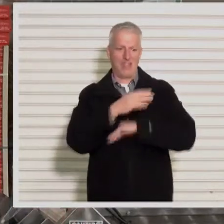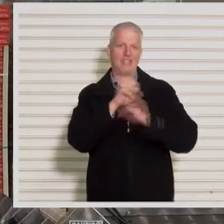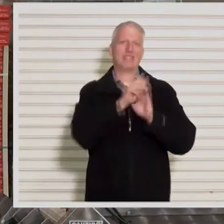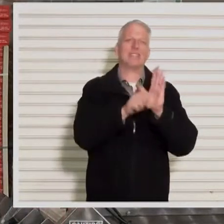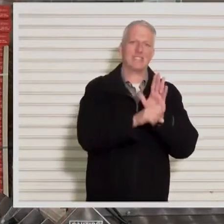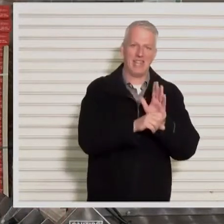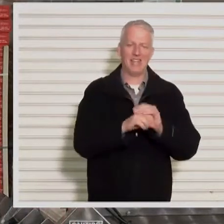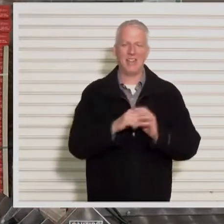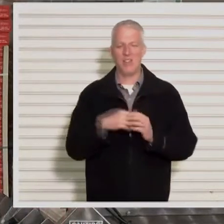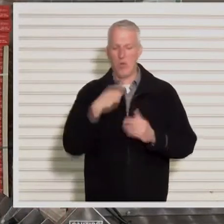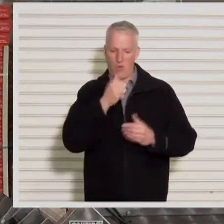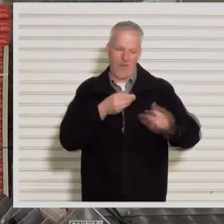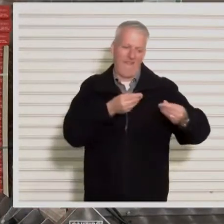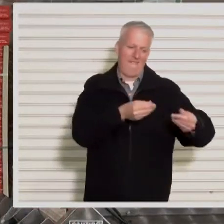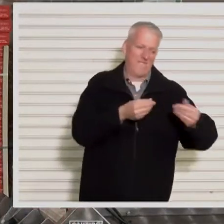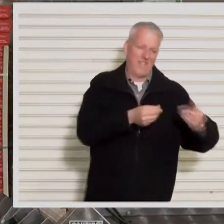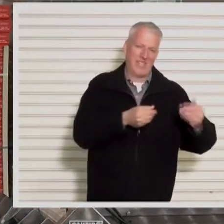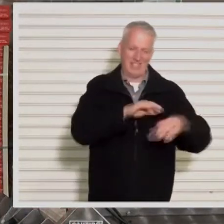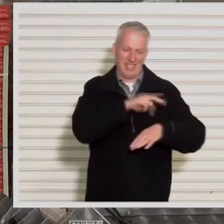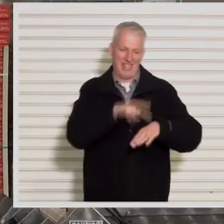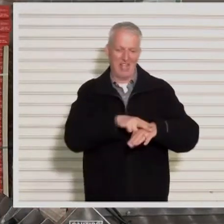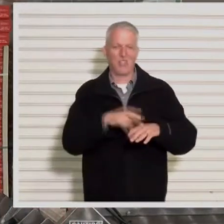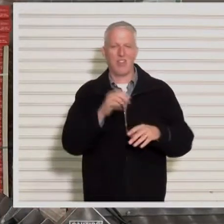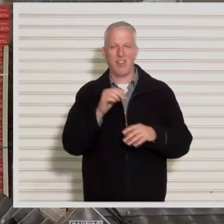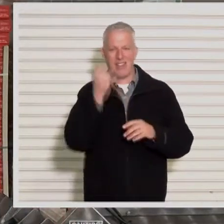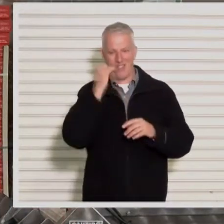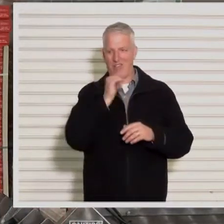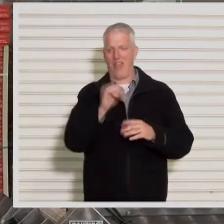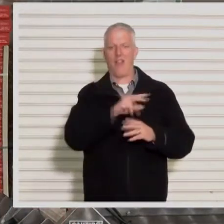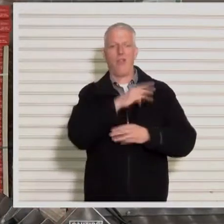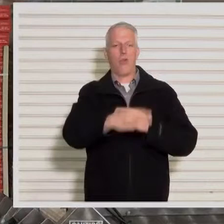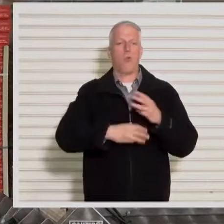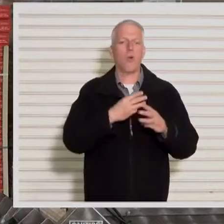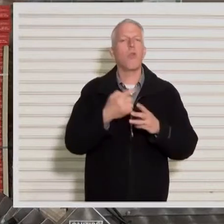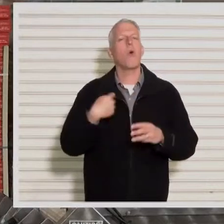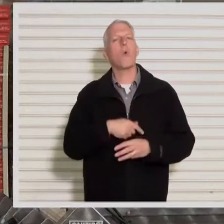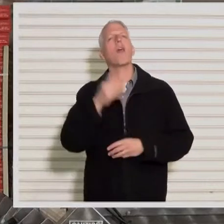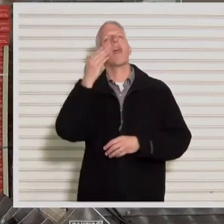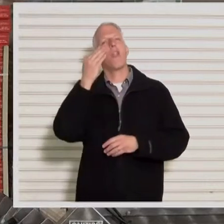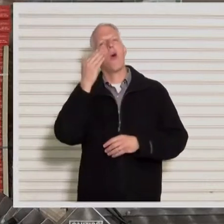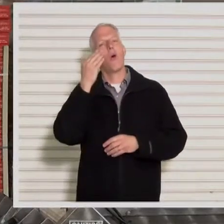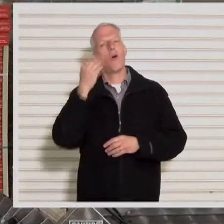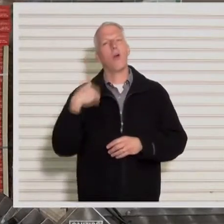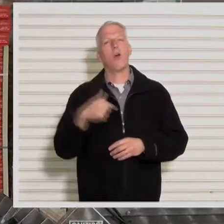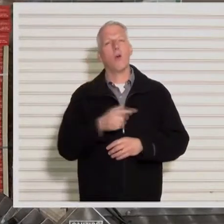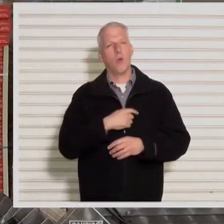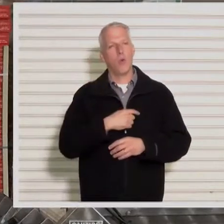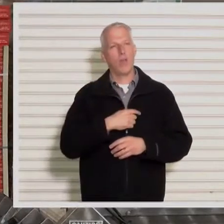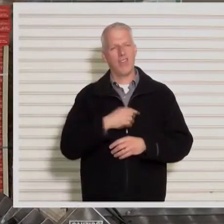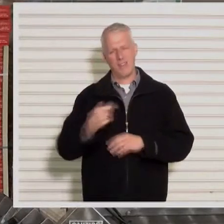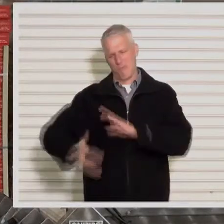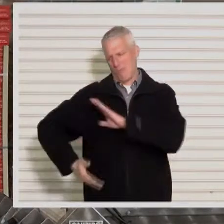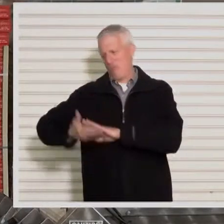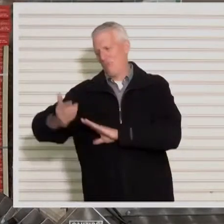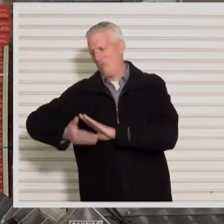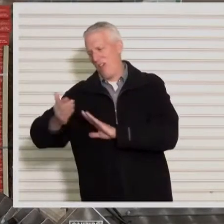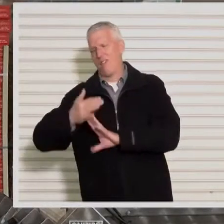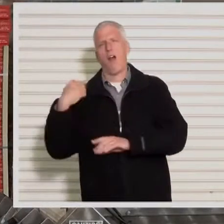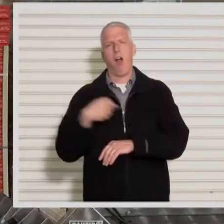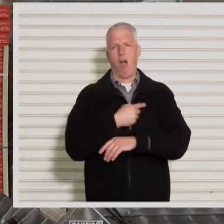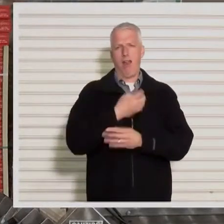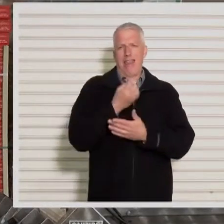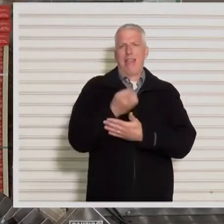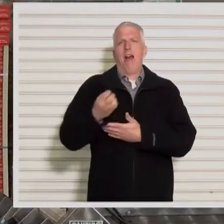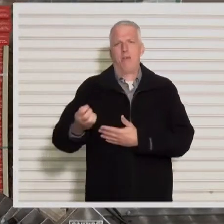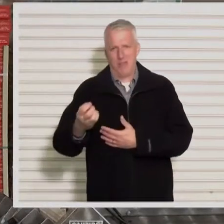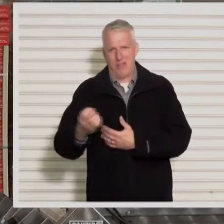breadbasket that feeds the nation and if not the world. And we also know that we drive the engine of our economy, and